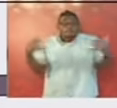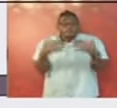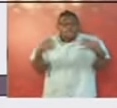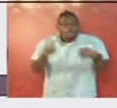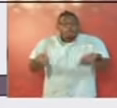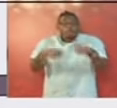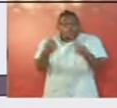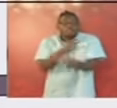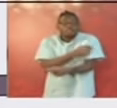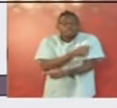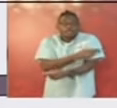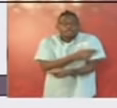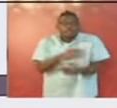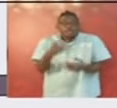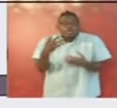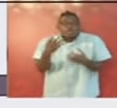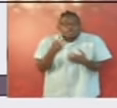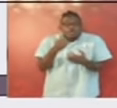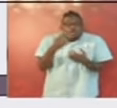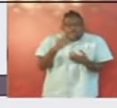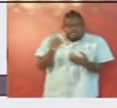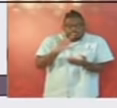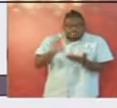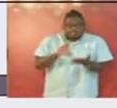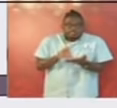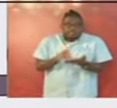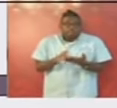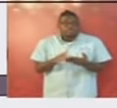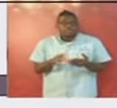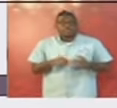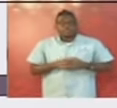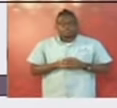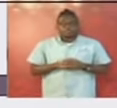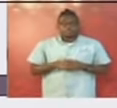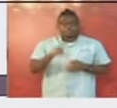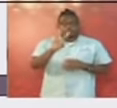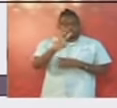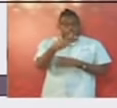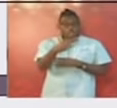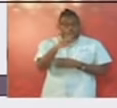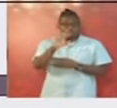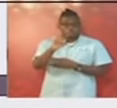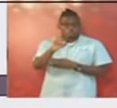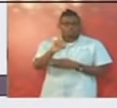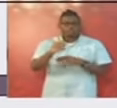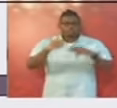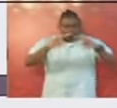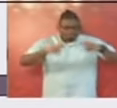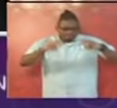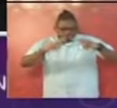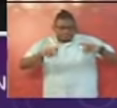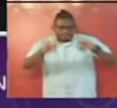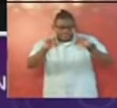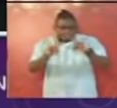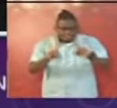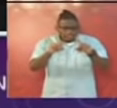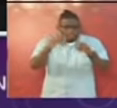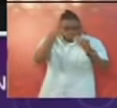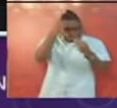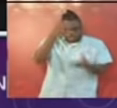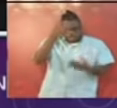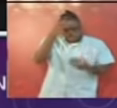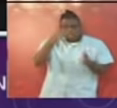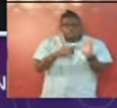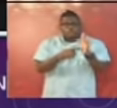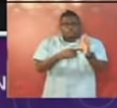has some striking data about the improper management of these chronic illnesses since